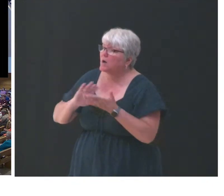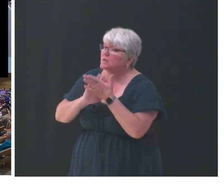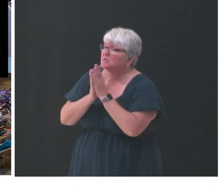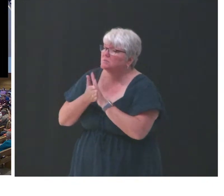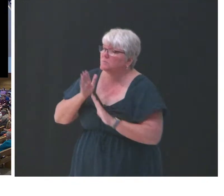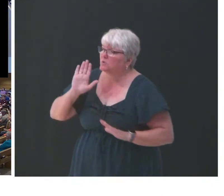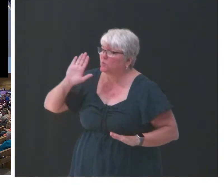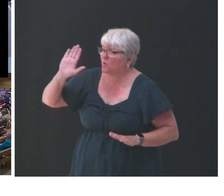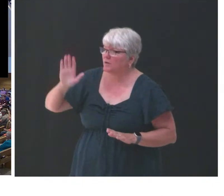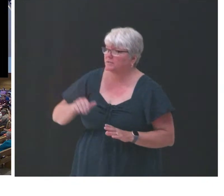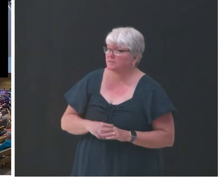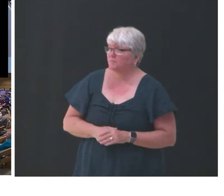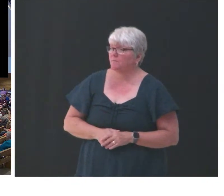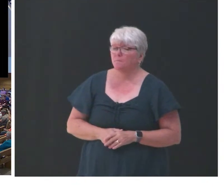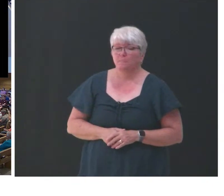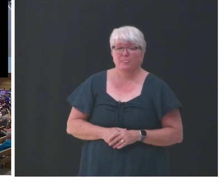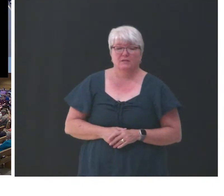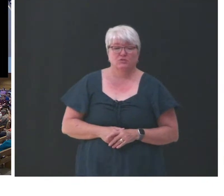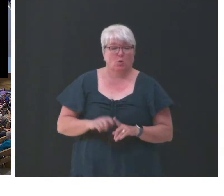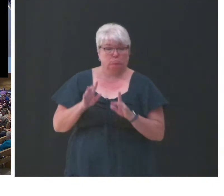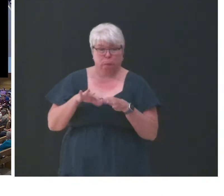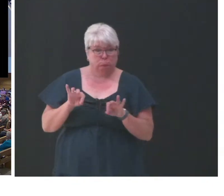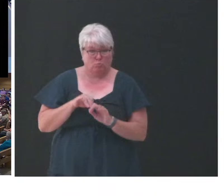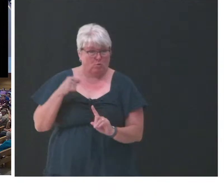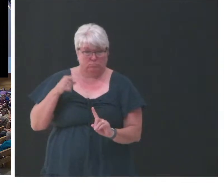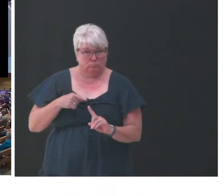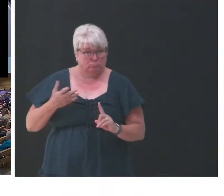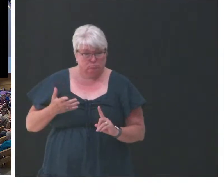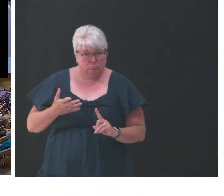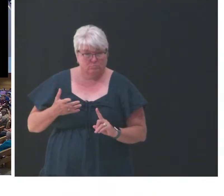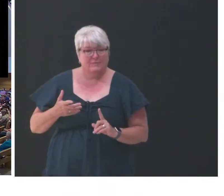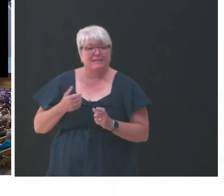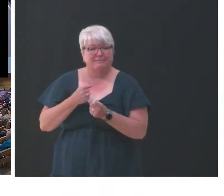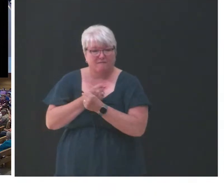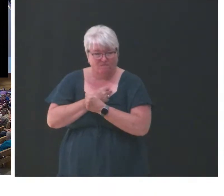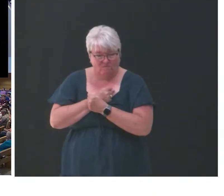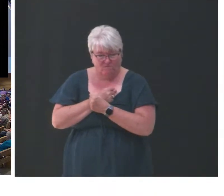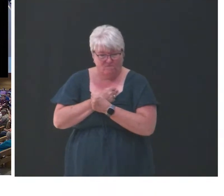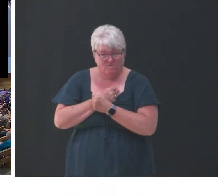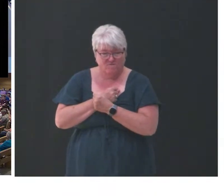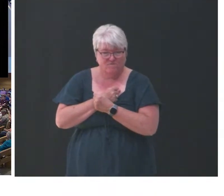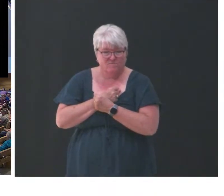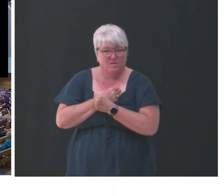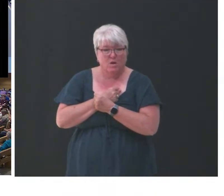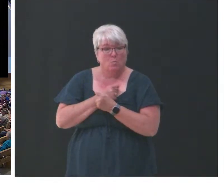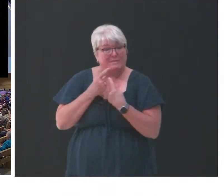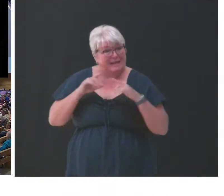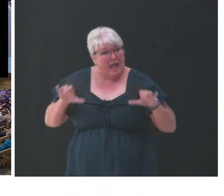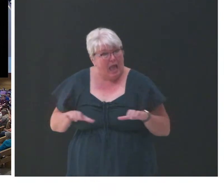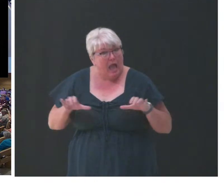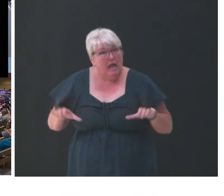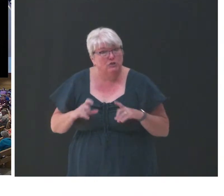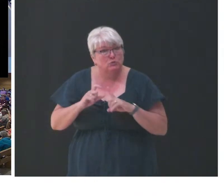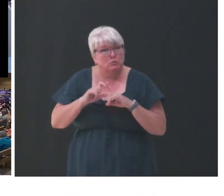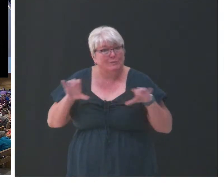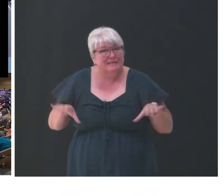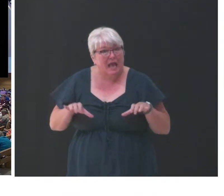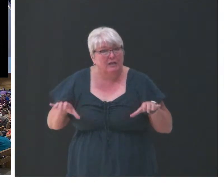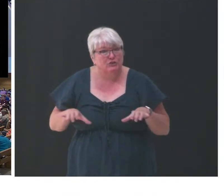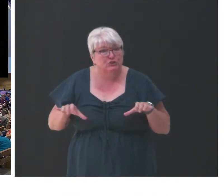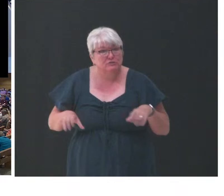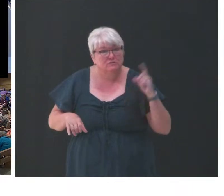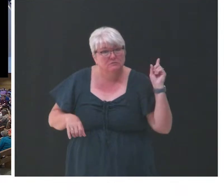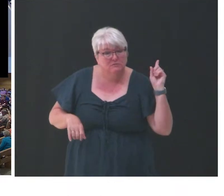yours. So the key ingredient here is love. What's the key action word? It's the other one, yellow one, by the